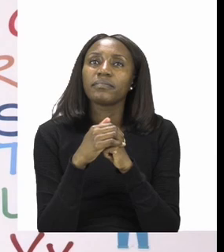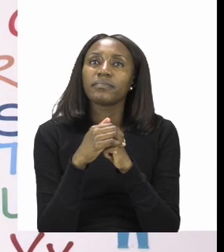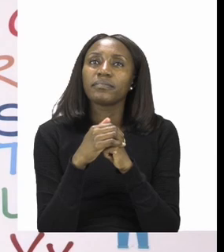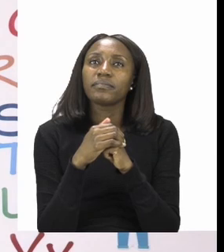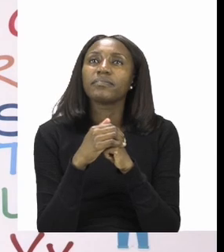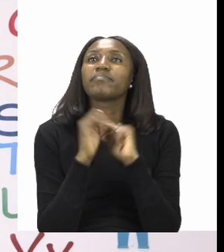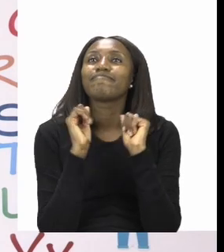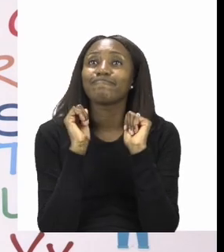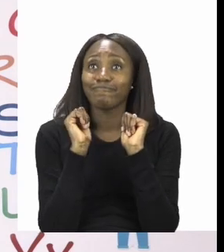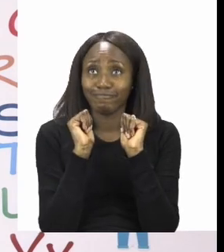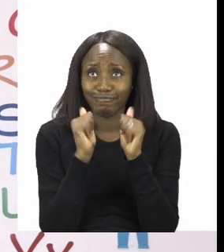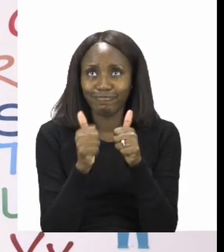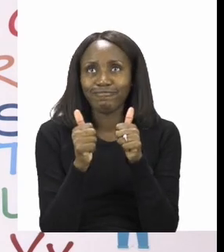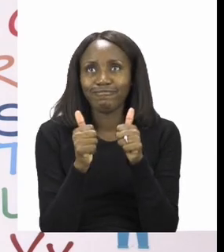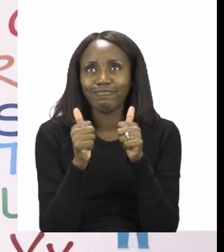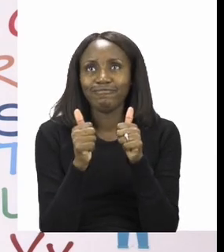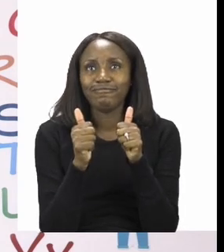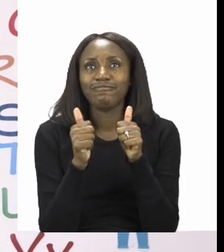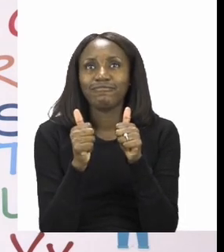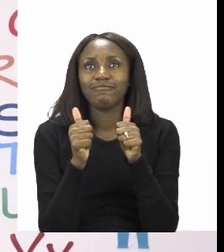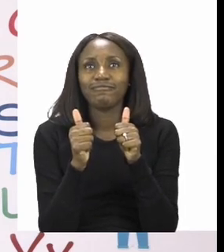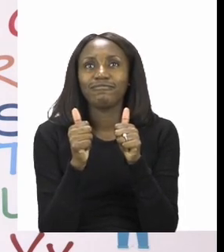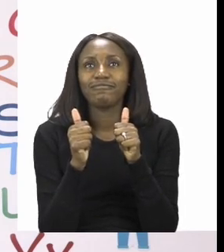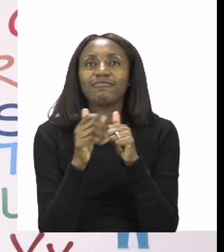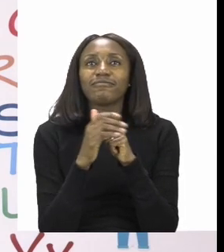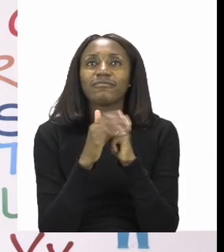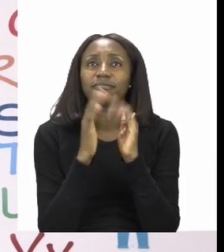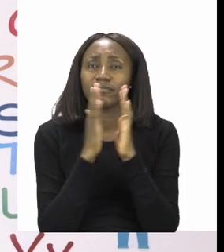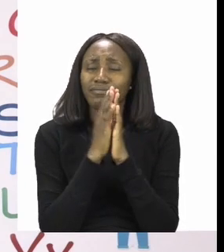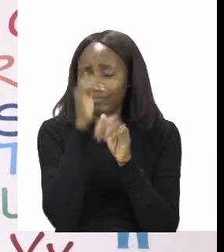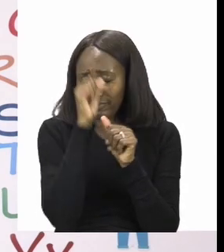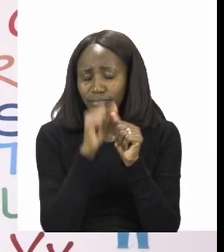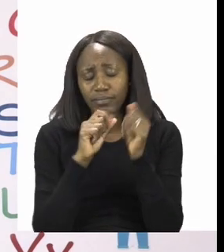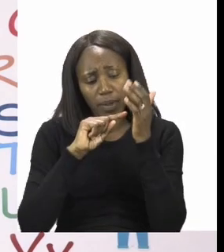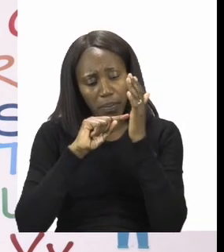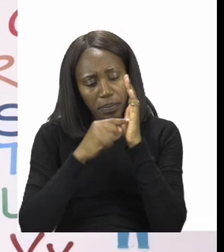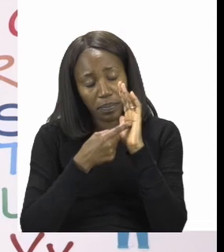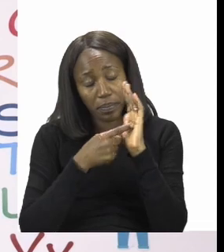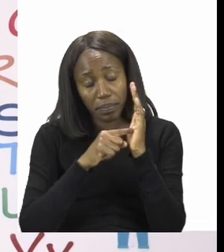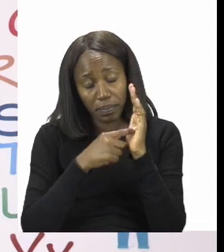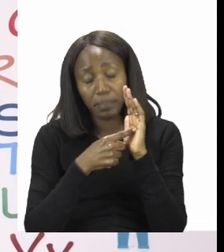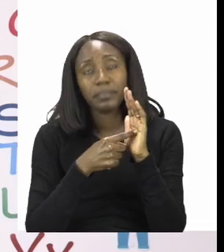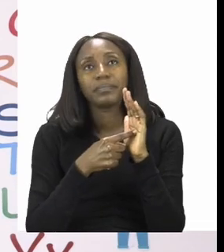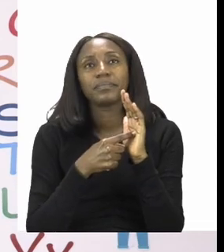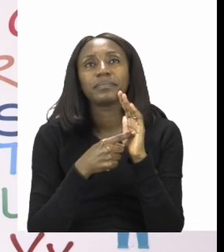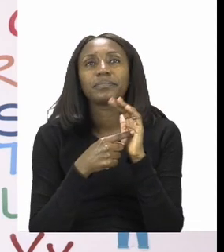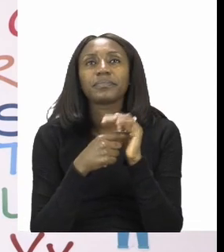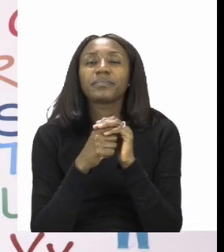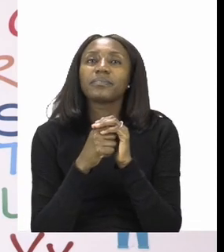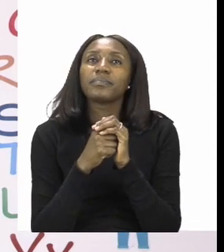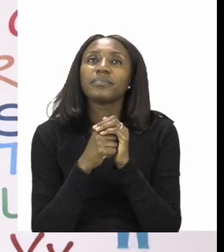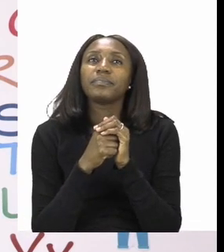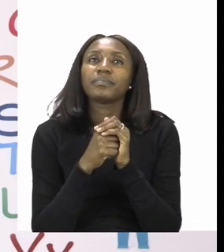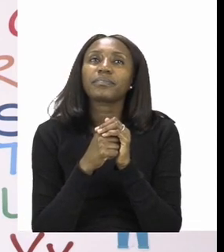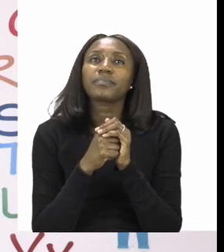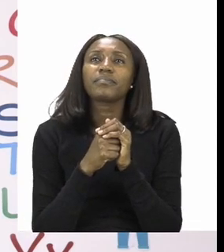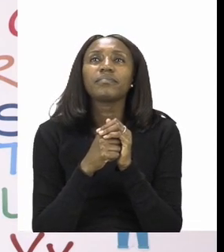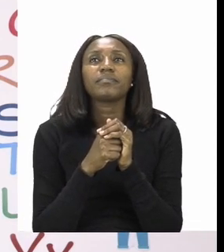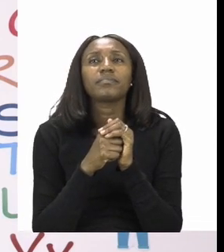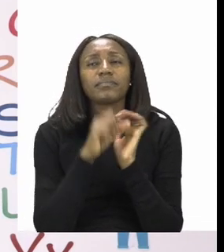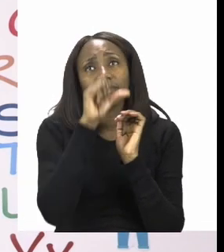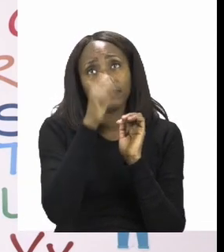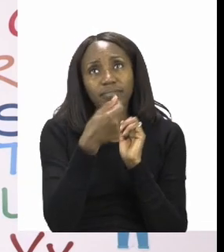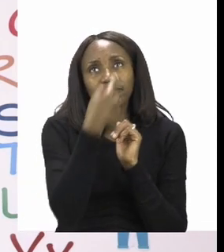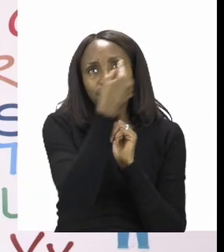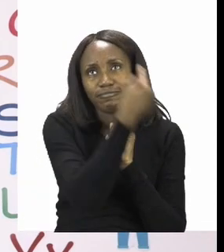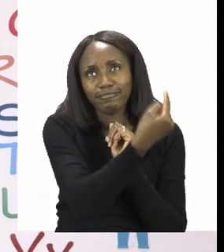Good job, everyone. Please don't forget to put your full stop. So the rest of them I want